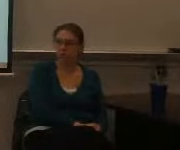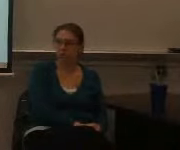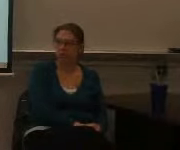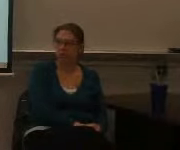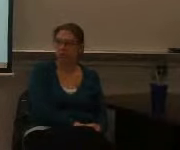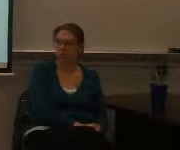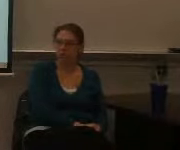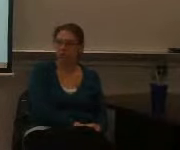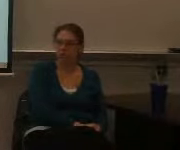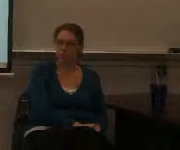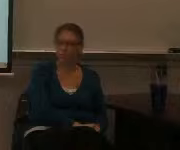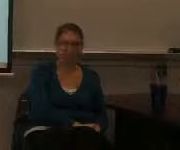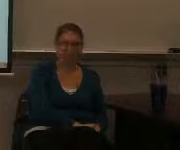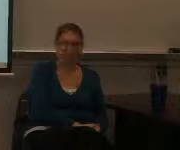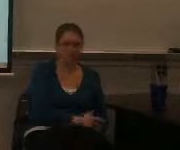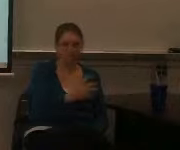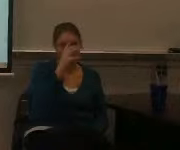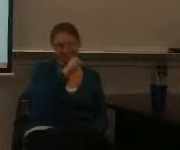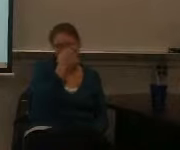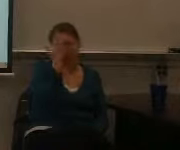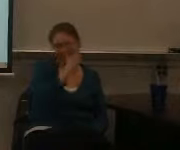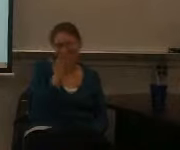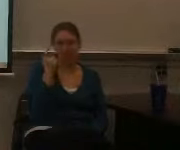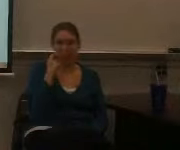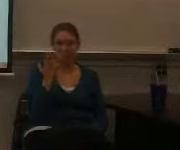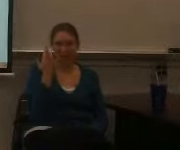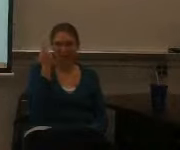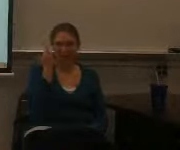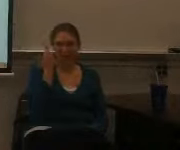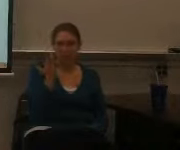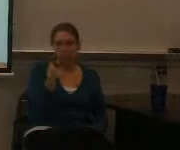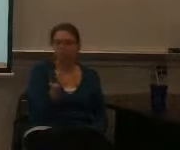Yeah, 50% chance of getting it right. I thought you might have a reason for that.